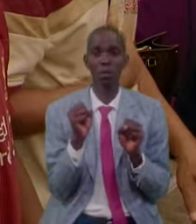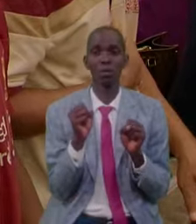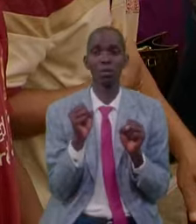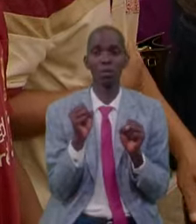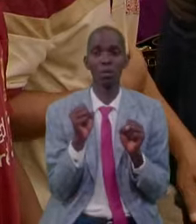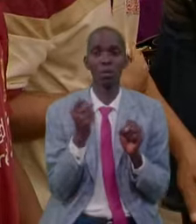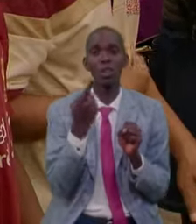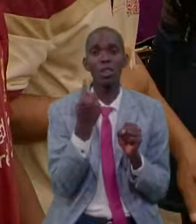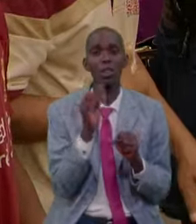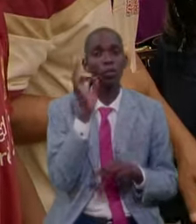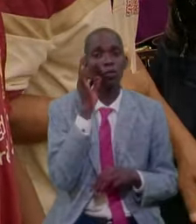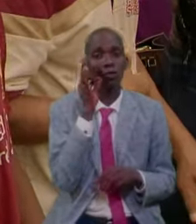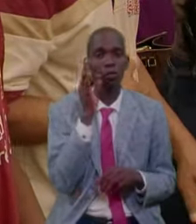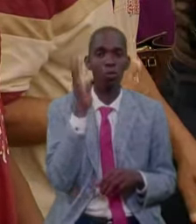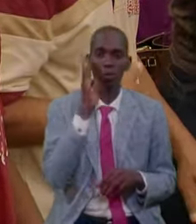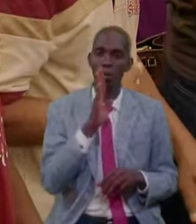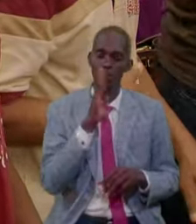the fruit will be there.